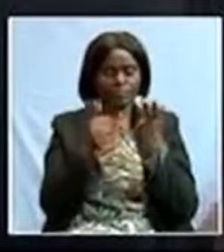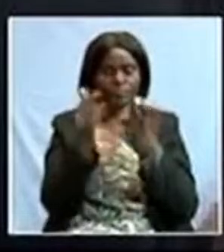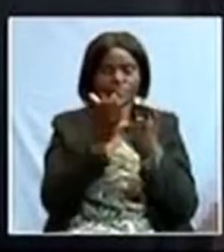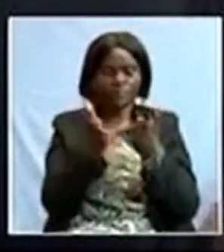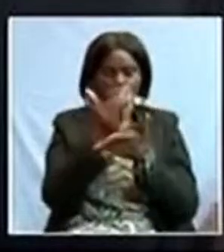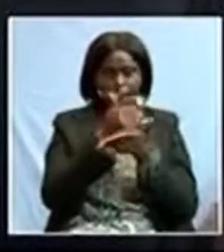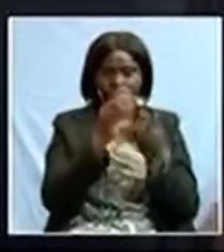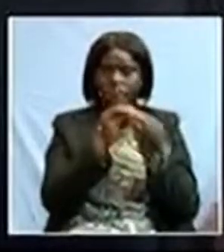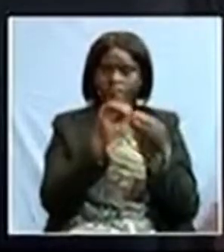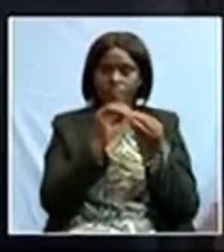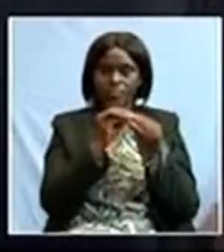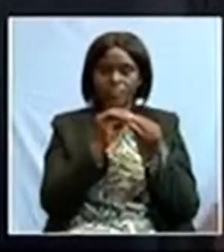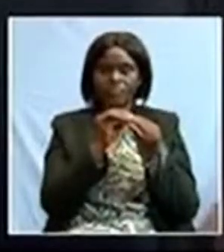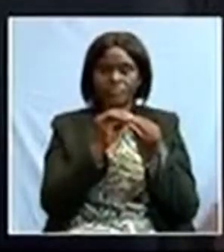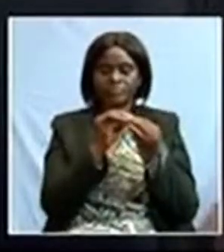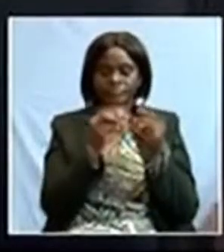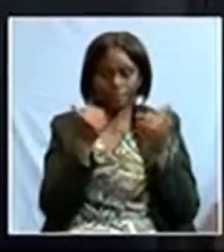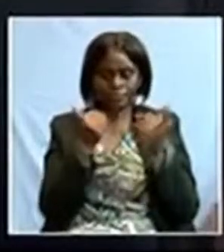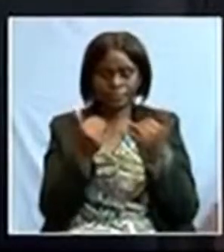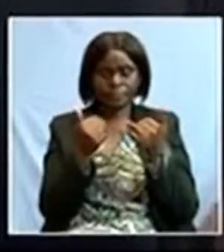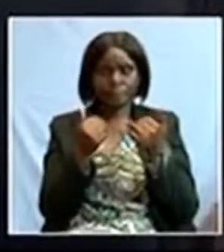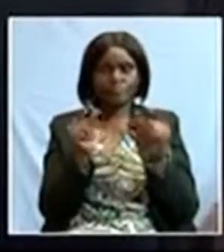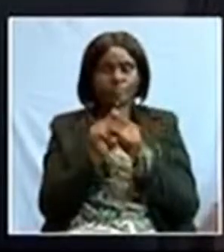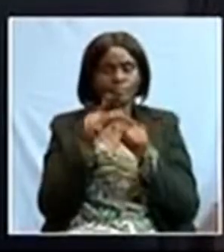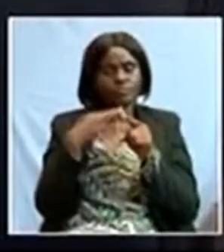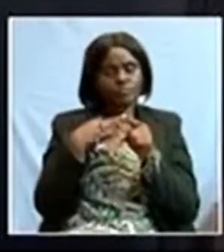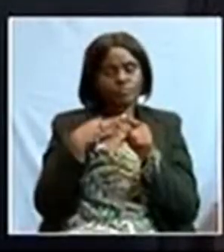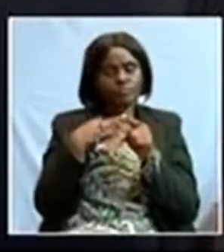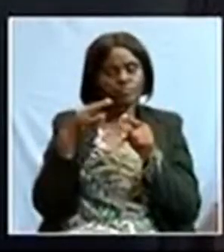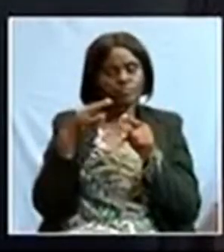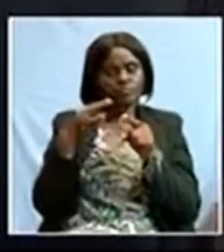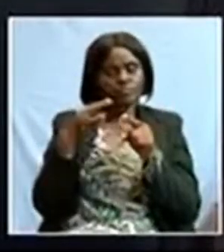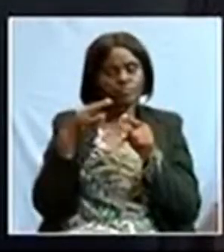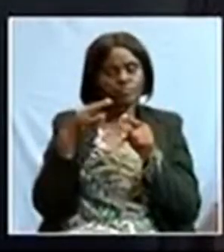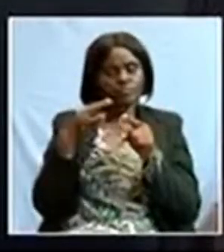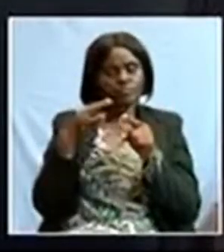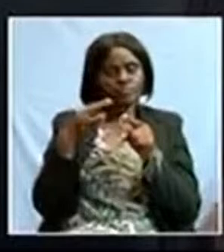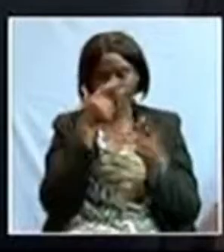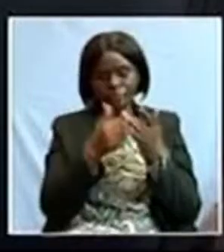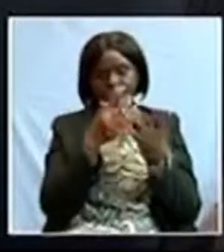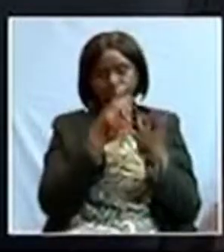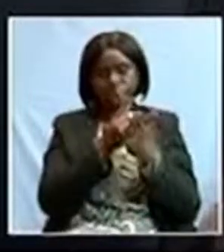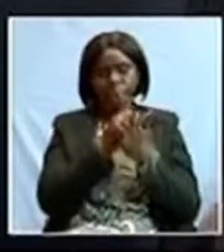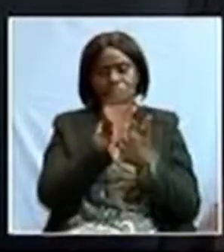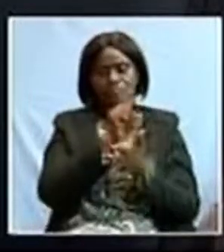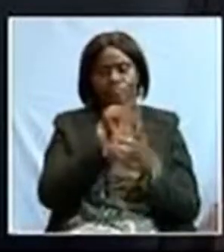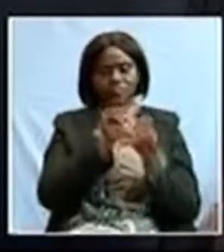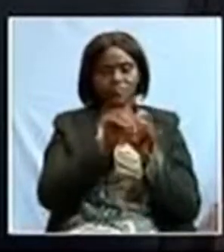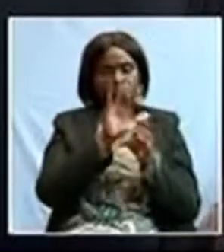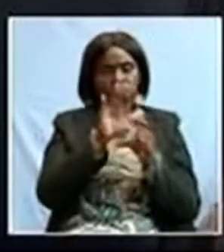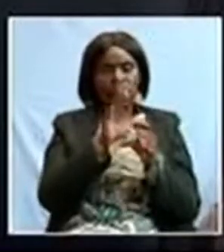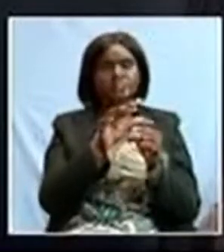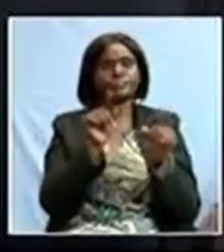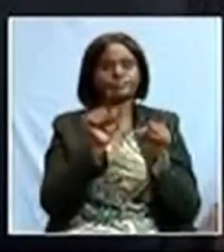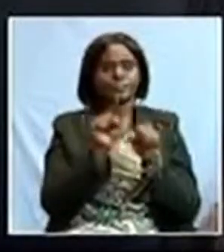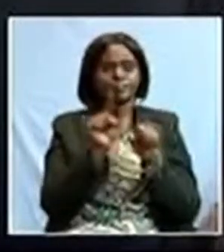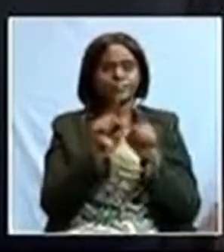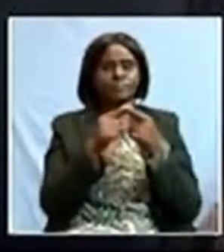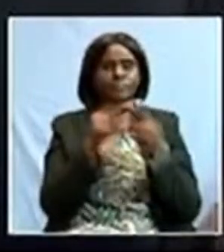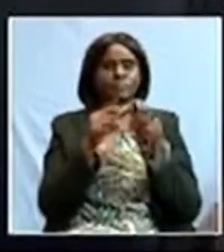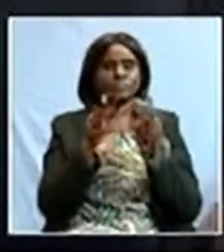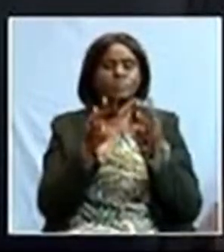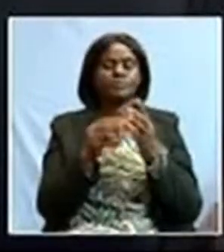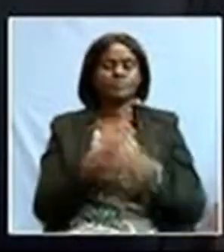collect now apply 5% of that is supposed to be the funds to be used in these